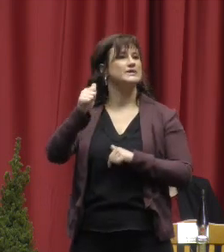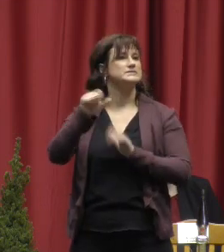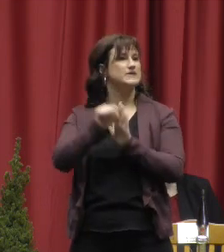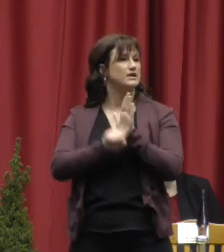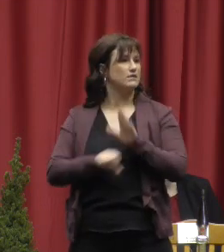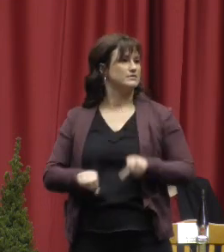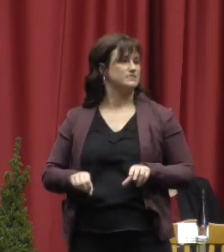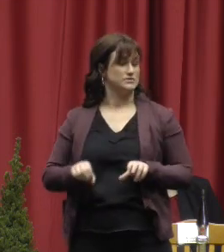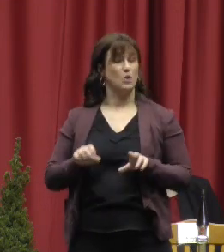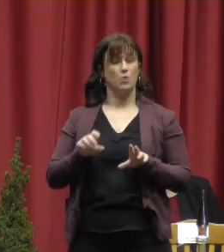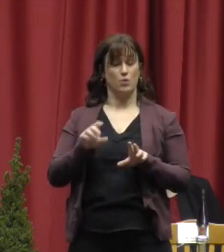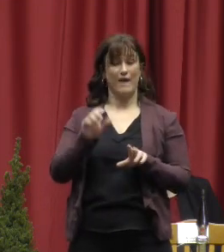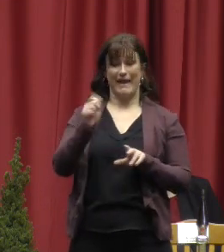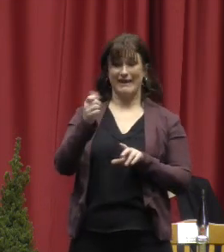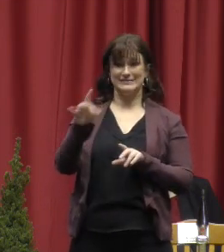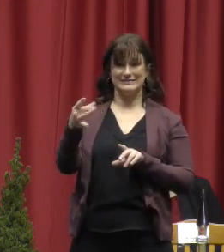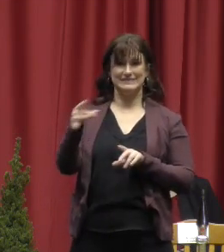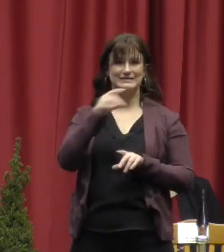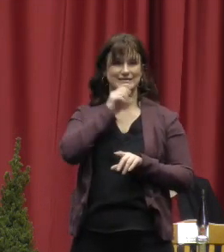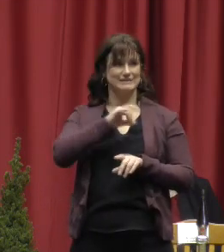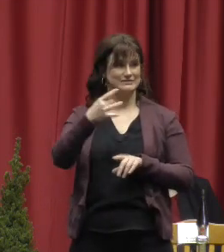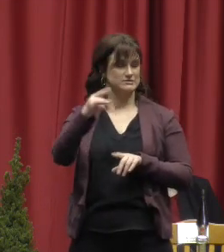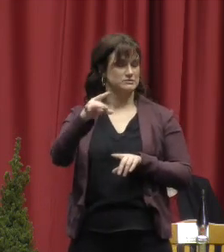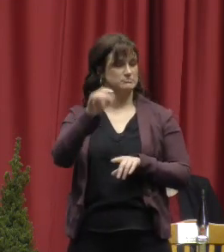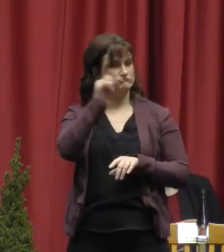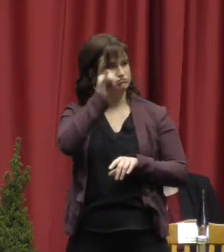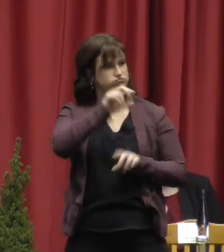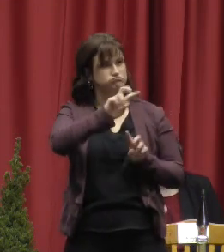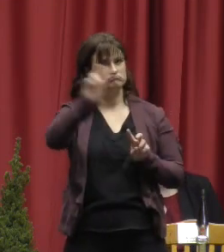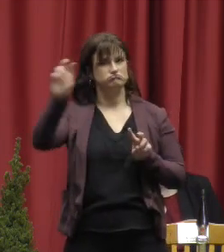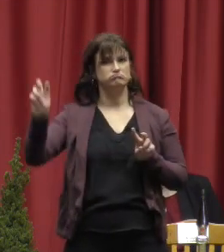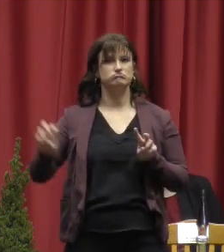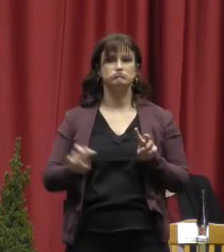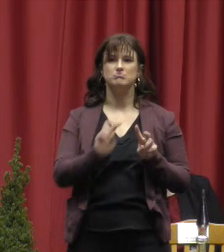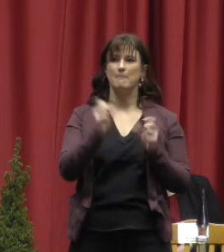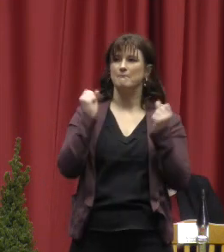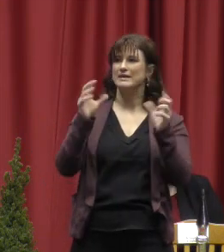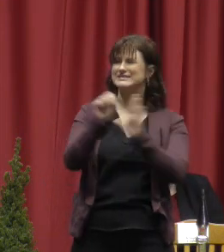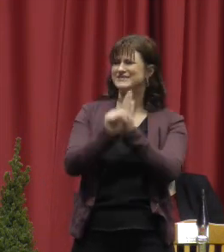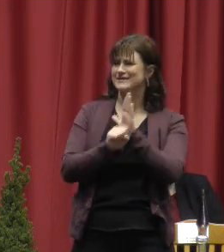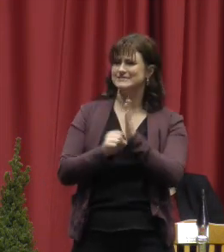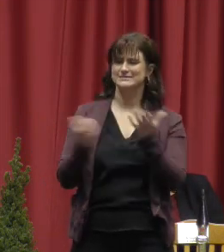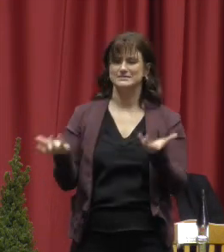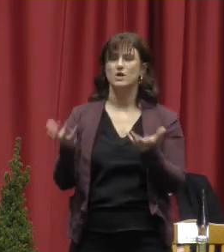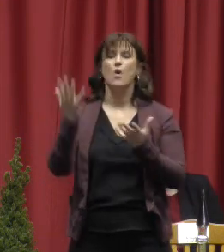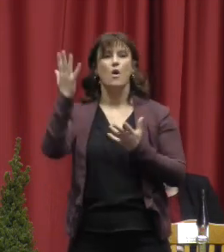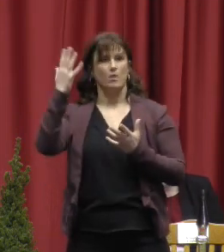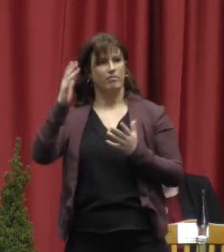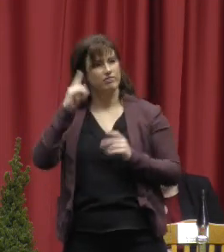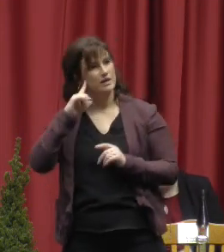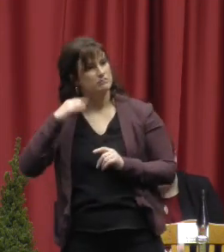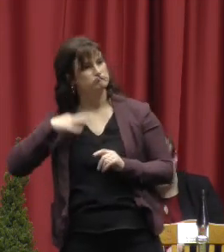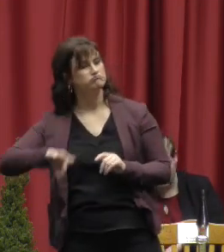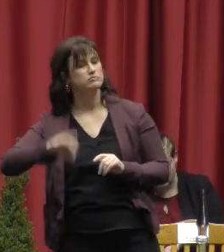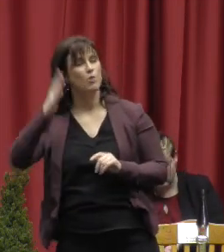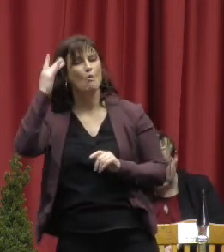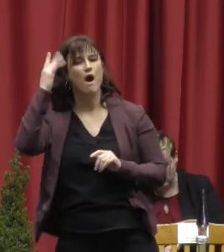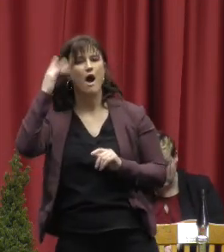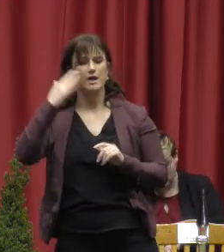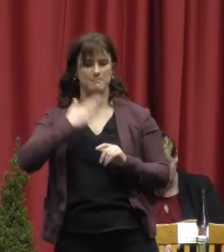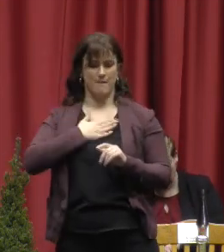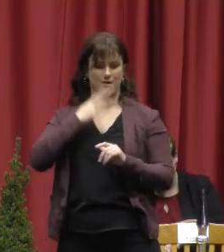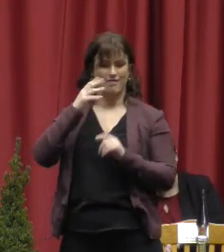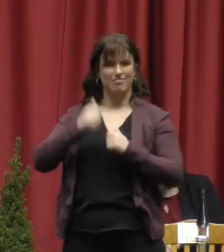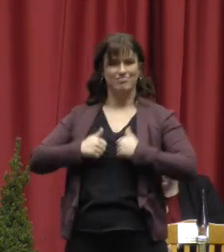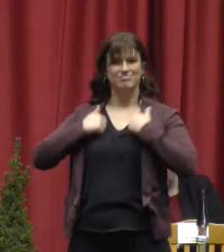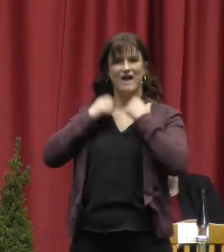can claim at 18 years of age. I consider this unique life trait as an advantage, as it has colored my experiences and contextualized